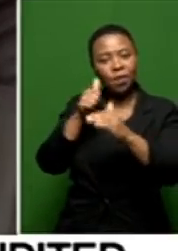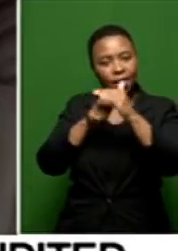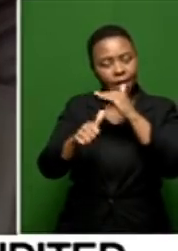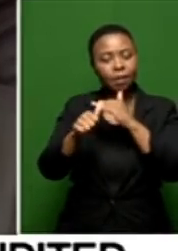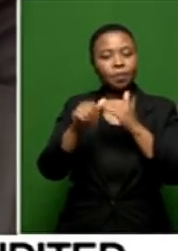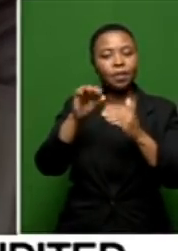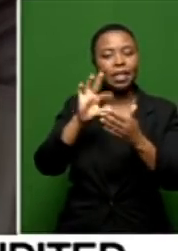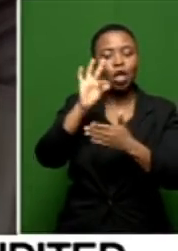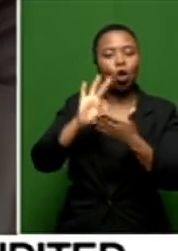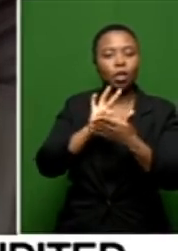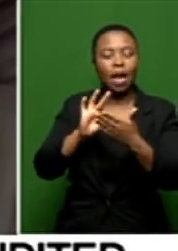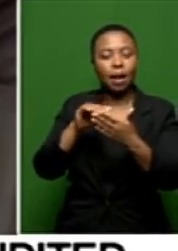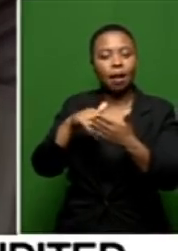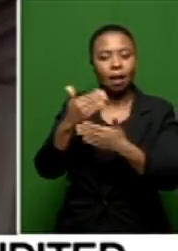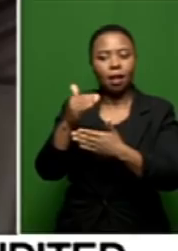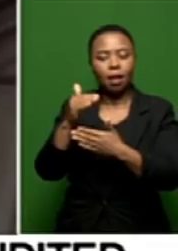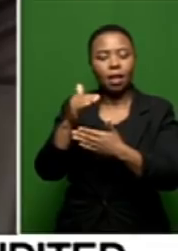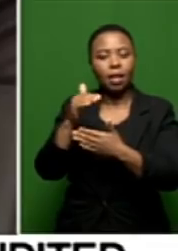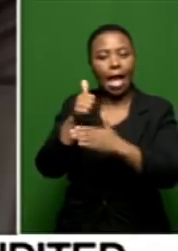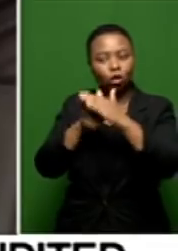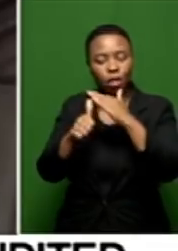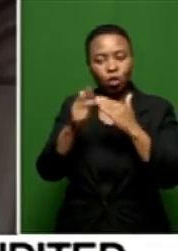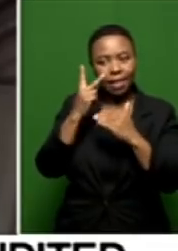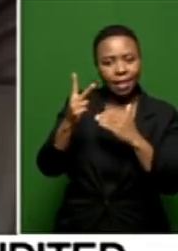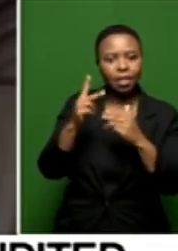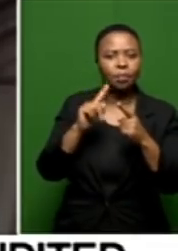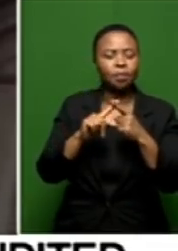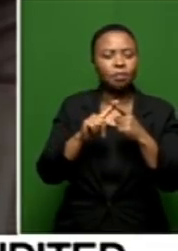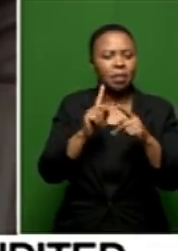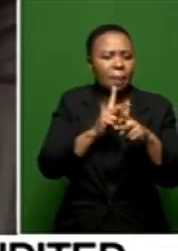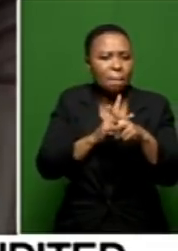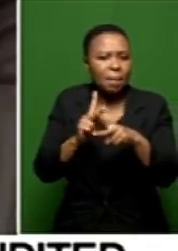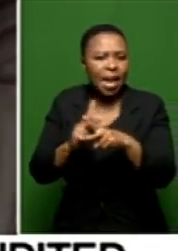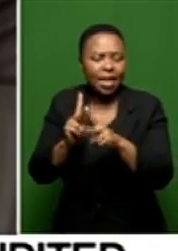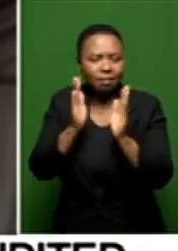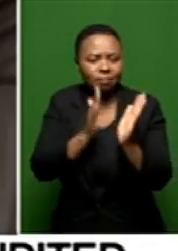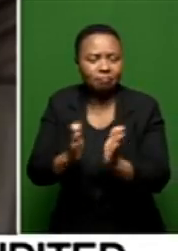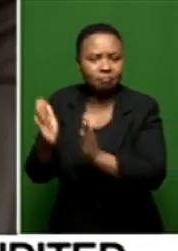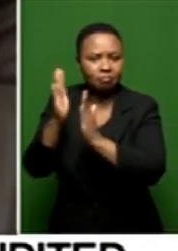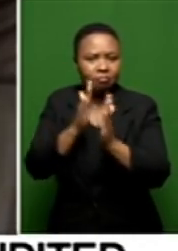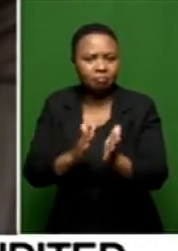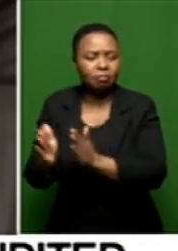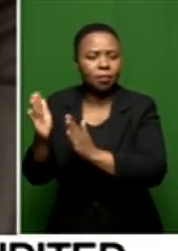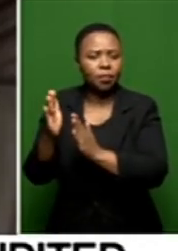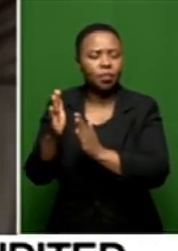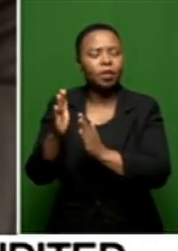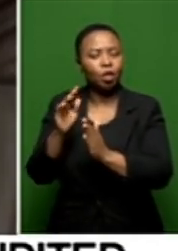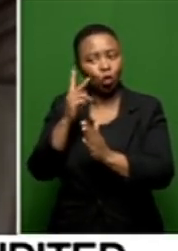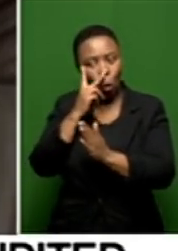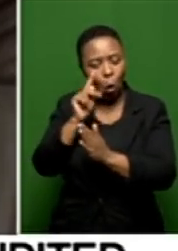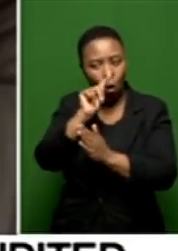You look at the integrity of logistical arrangements, and you look at the extent to